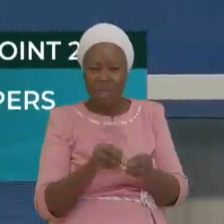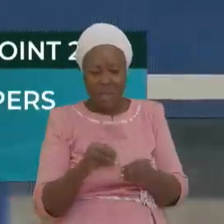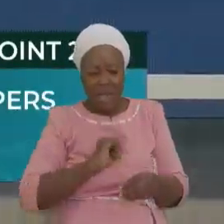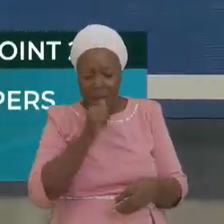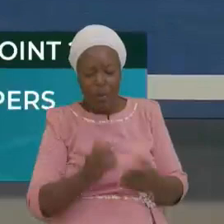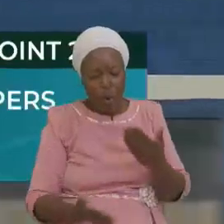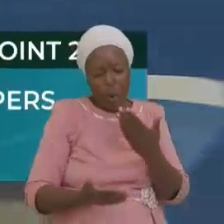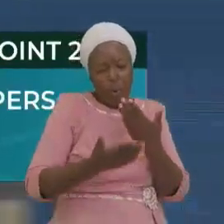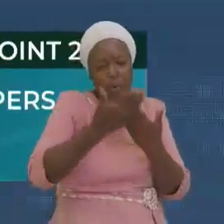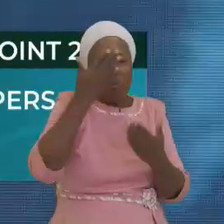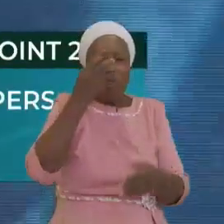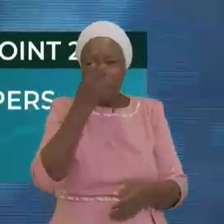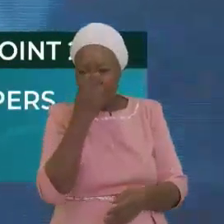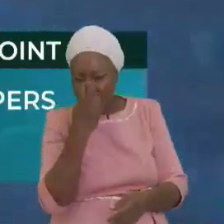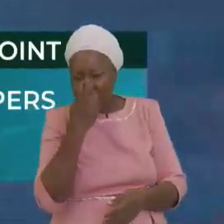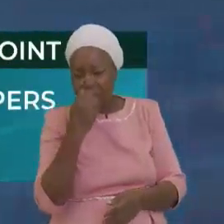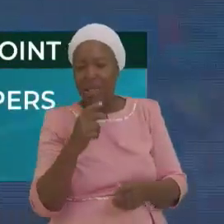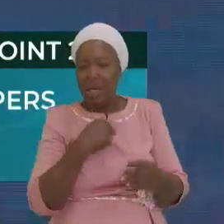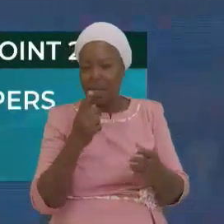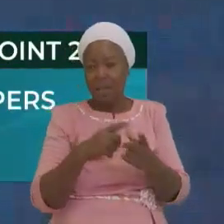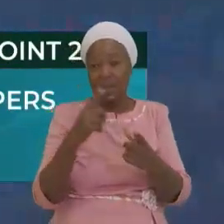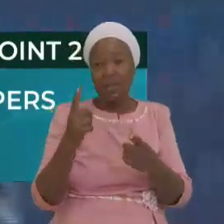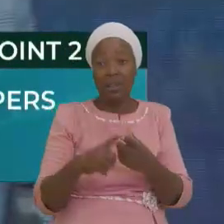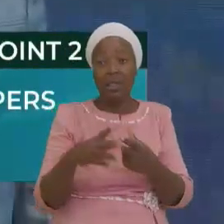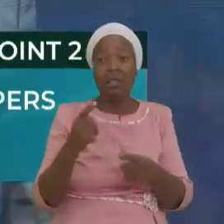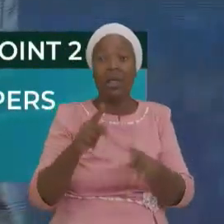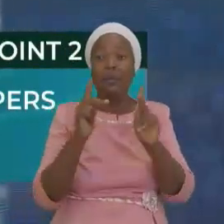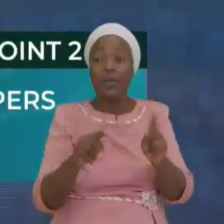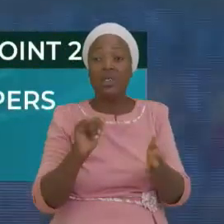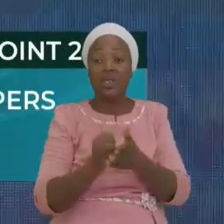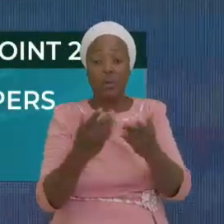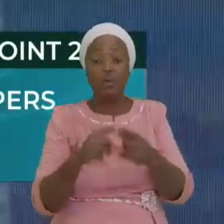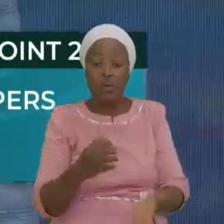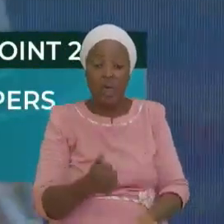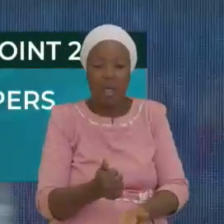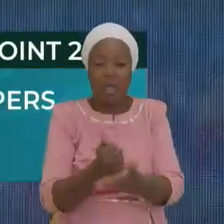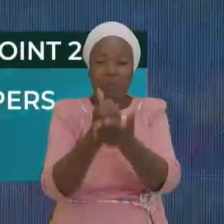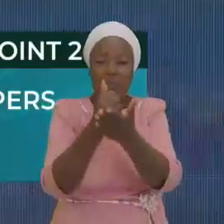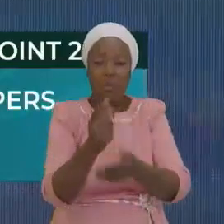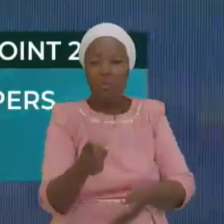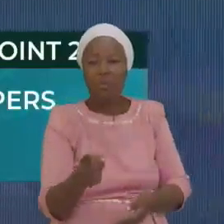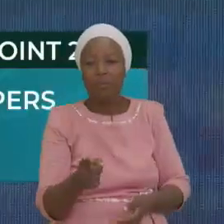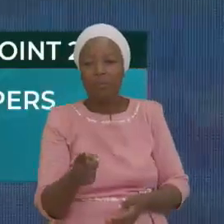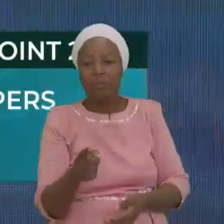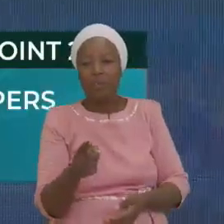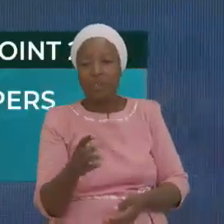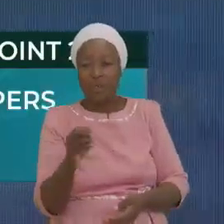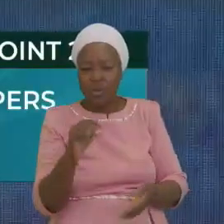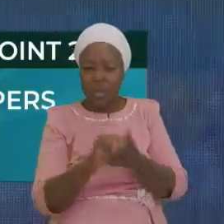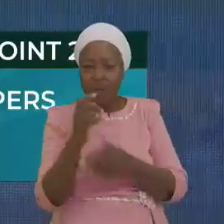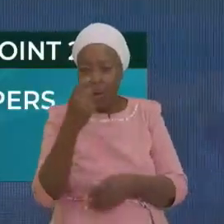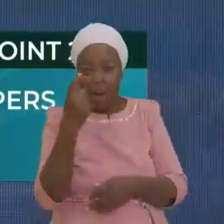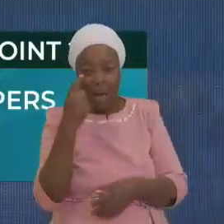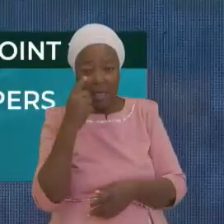blind. And then the person that wants to help you so that your eyesight